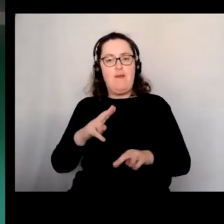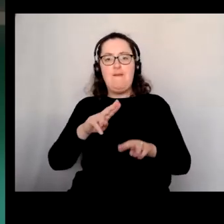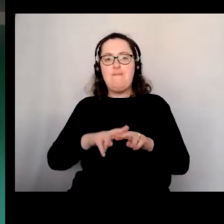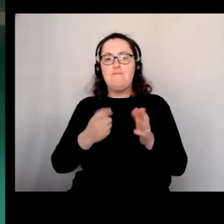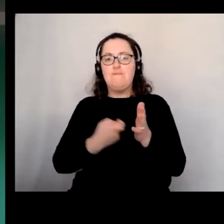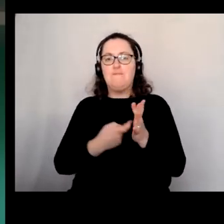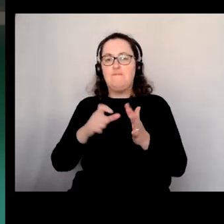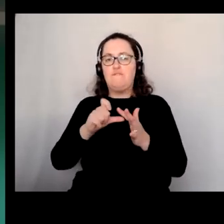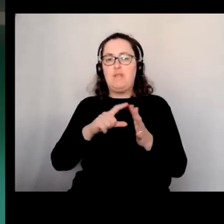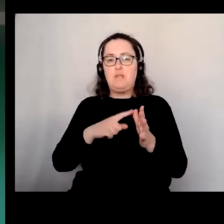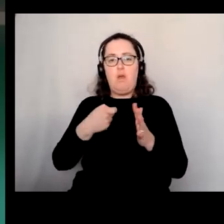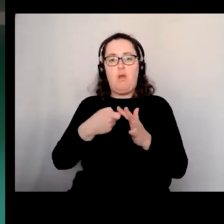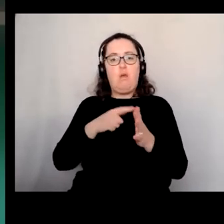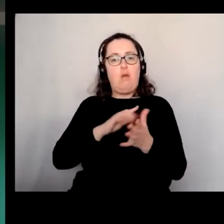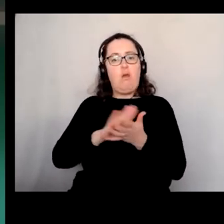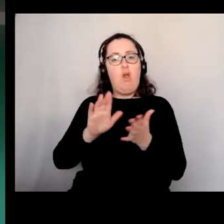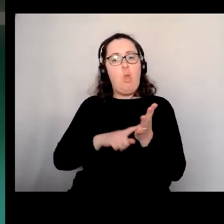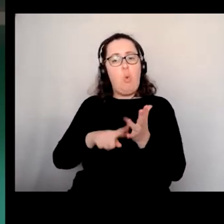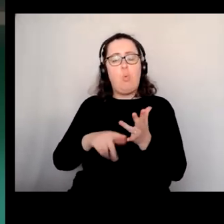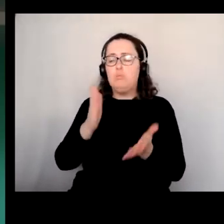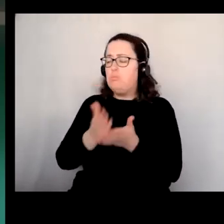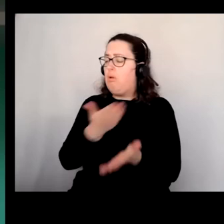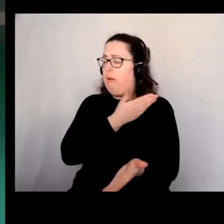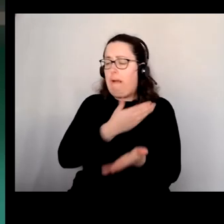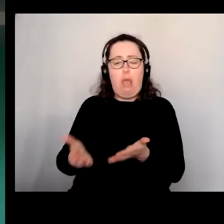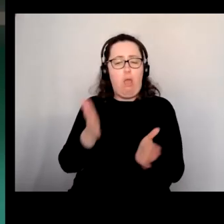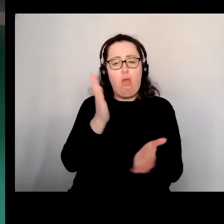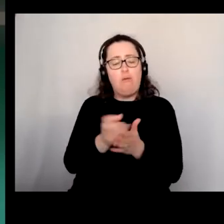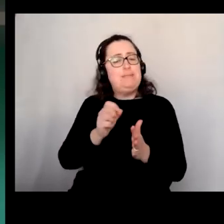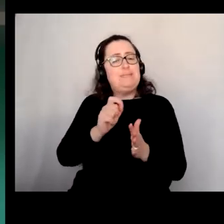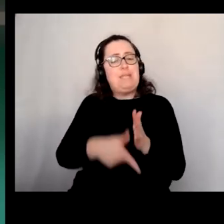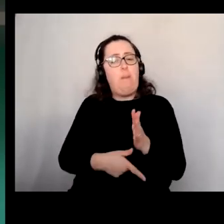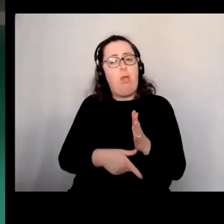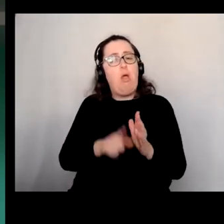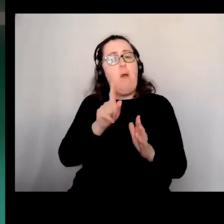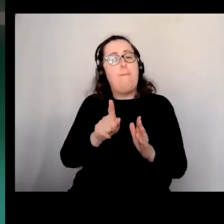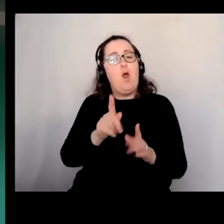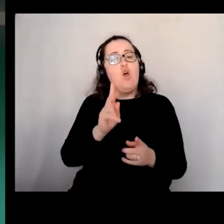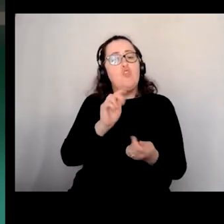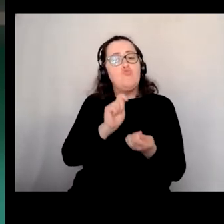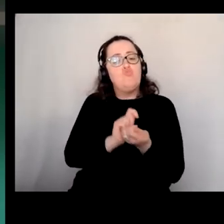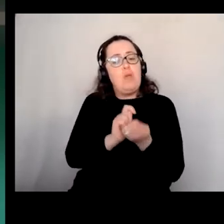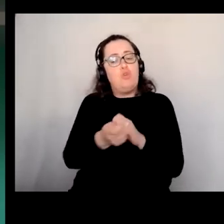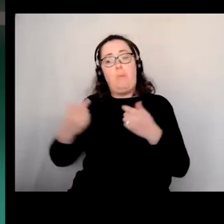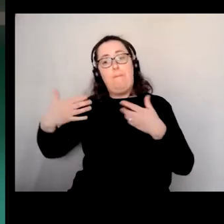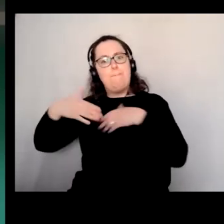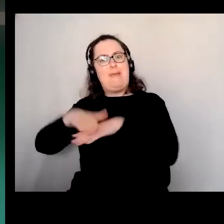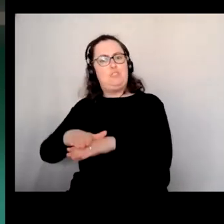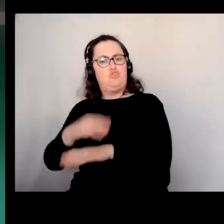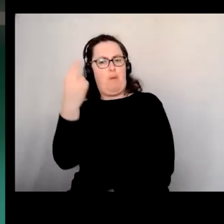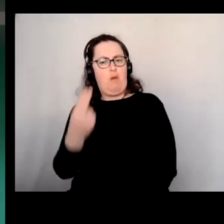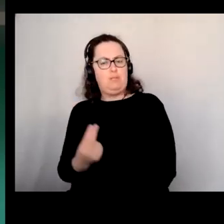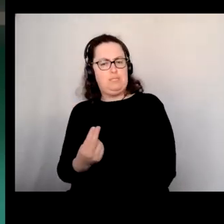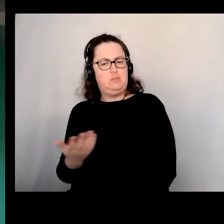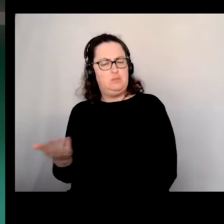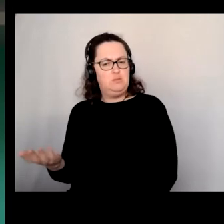artists, like Frida Kahlo, for instance, who was clearly a disabled artist, but it's been, she's been reappropriated by the mainstream.